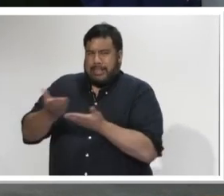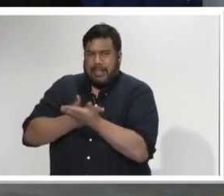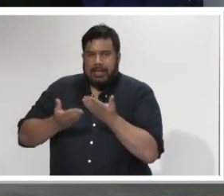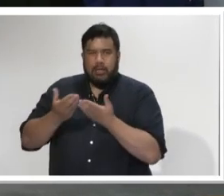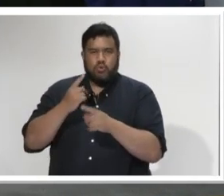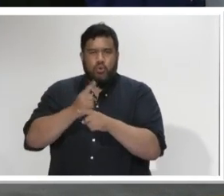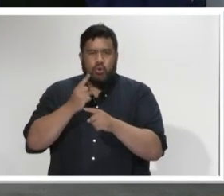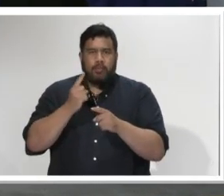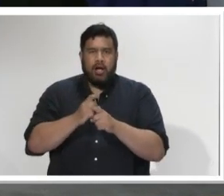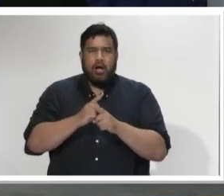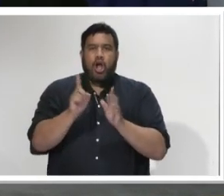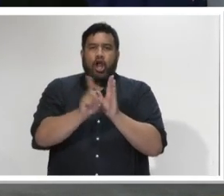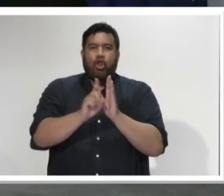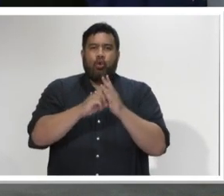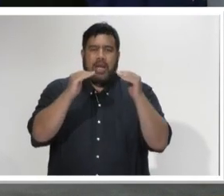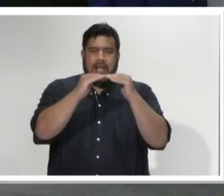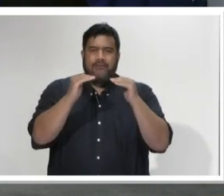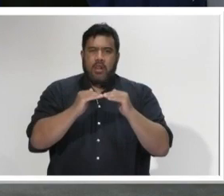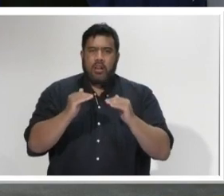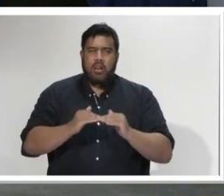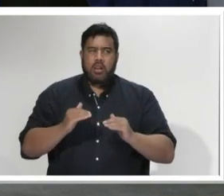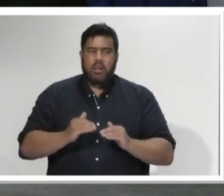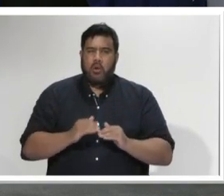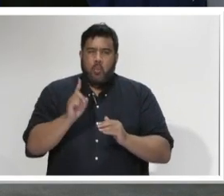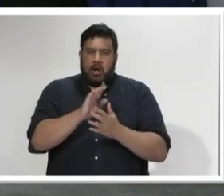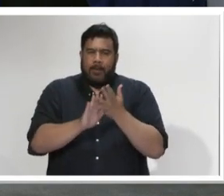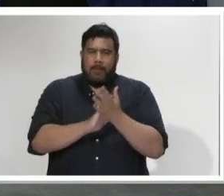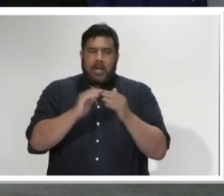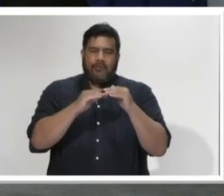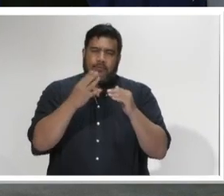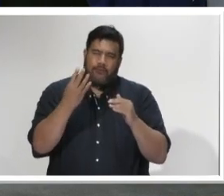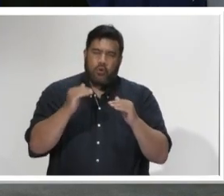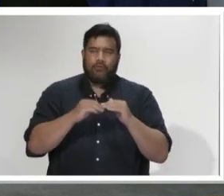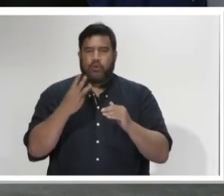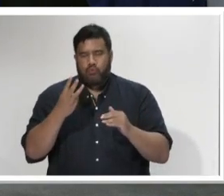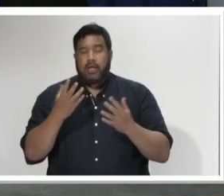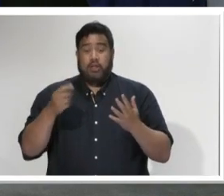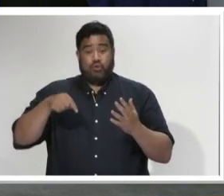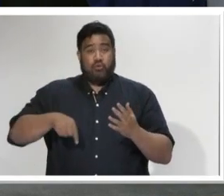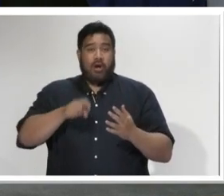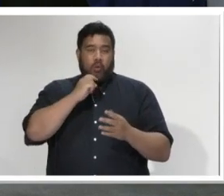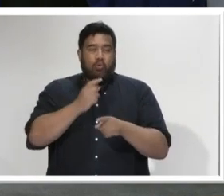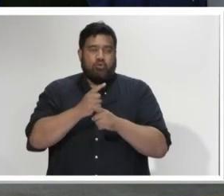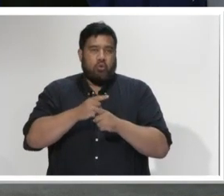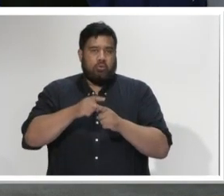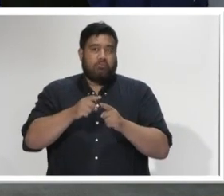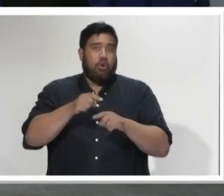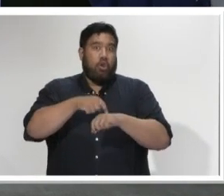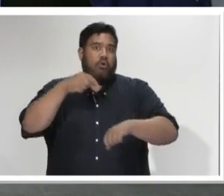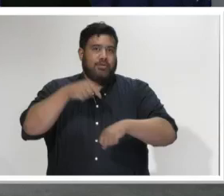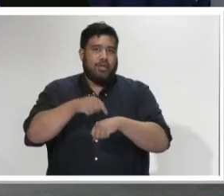forewarn you, my section will be a little bit longer than usual, but I'm sure you'll all appreciate why. First of all, Dr.